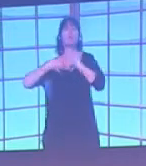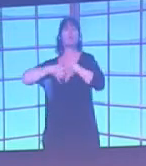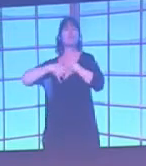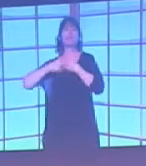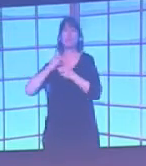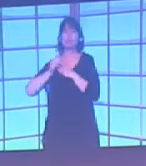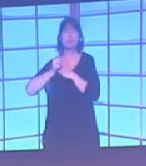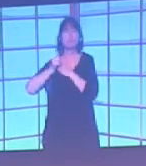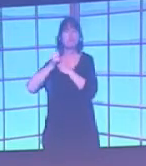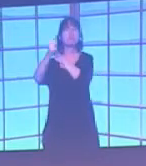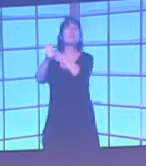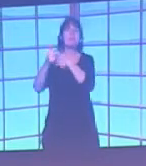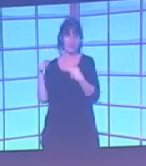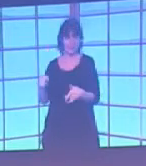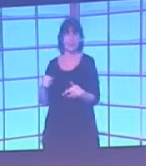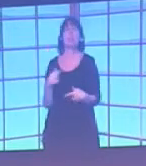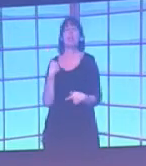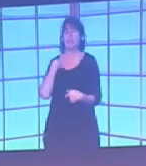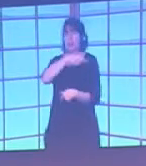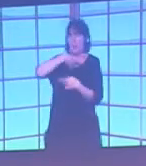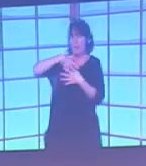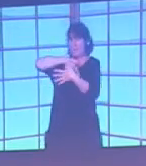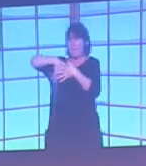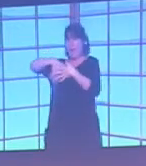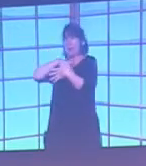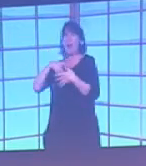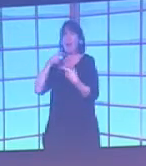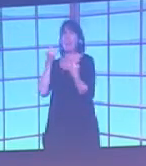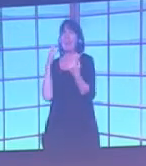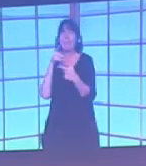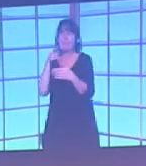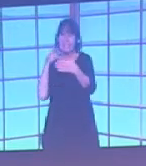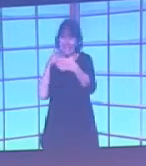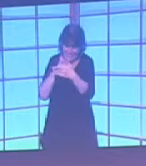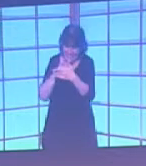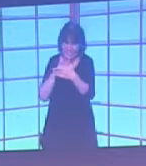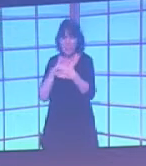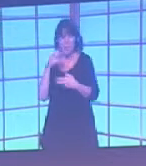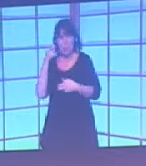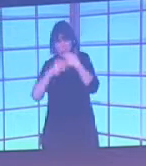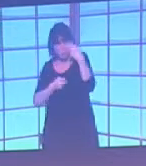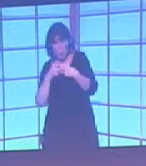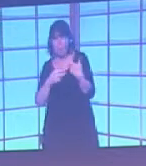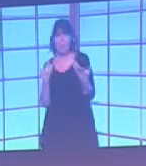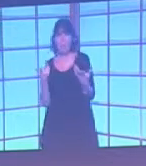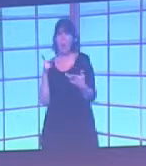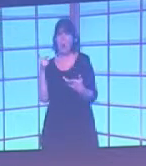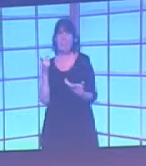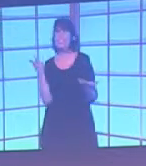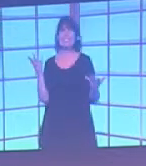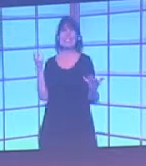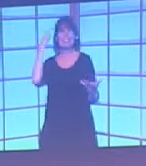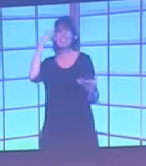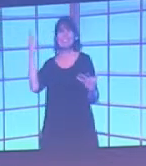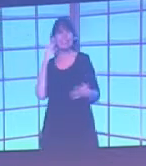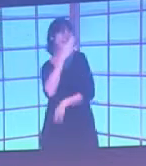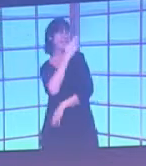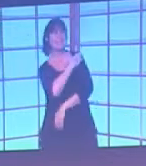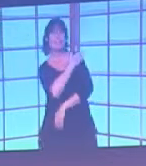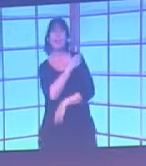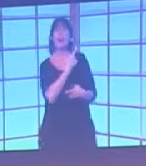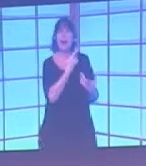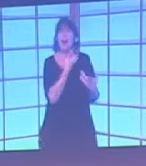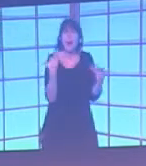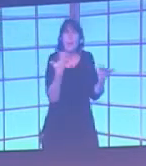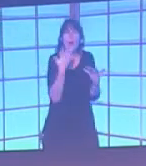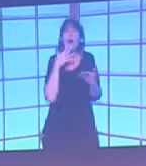in the background to help you when you face challenges or when you need guidance, and we can also provide a greater